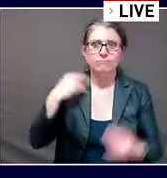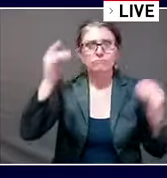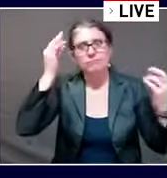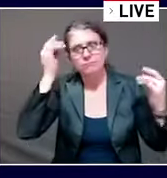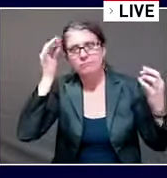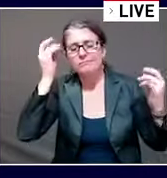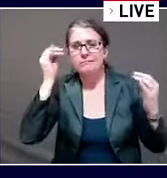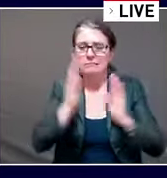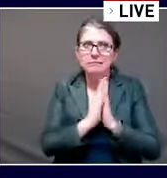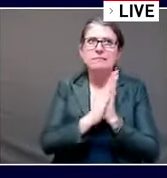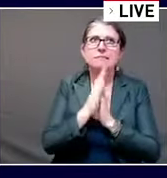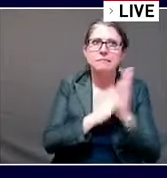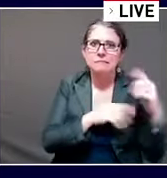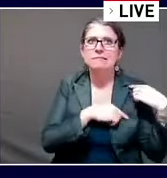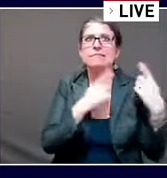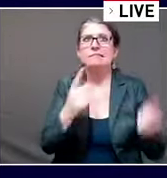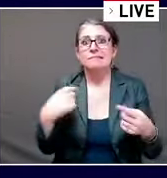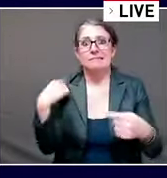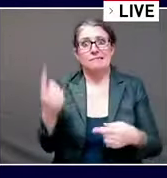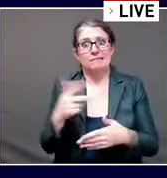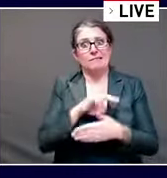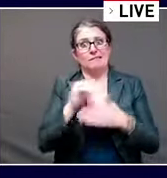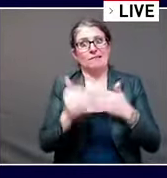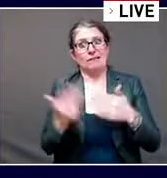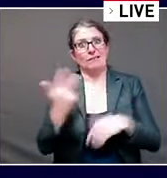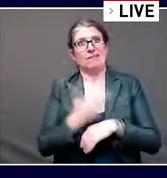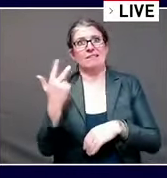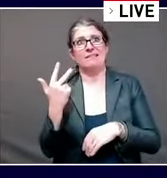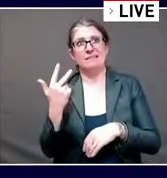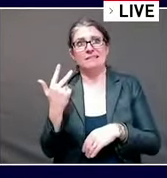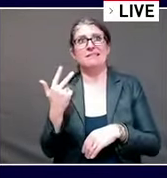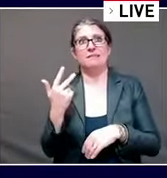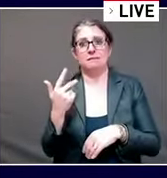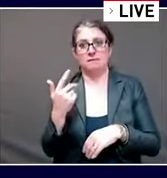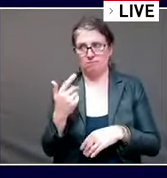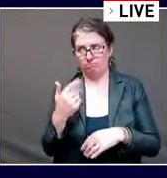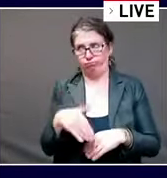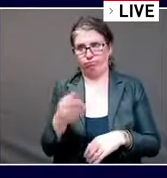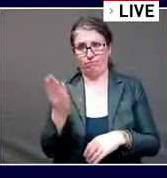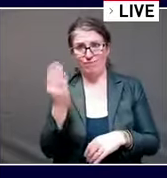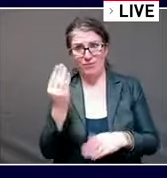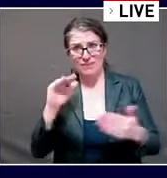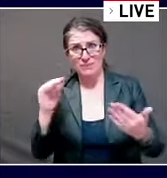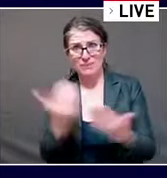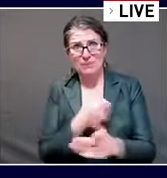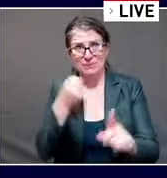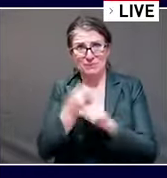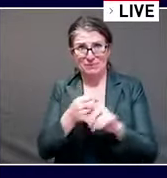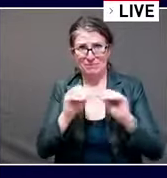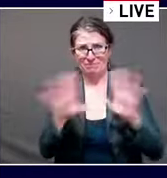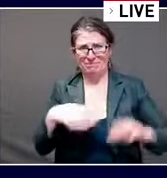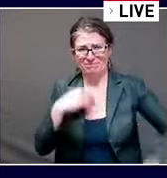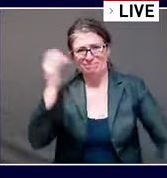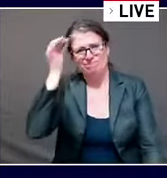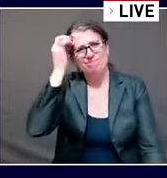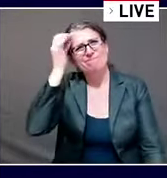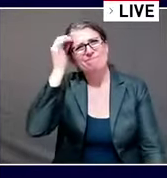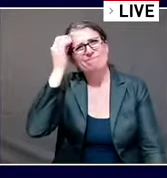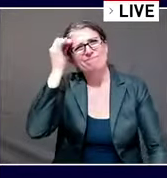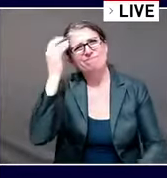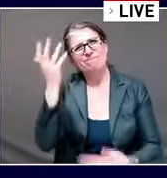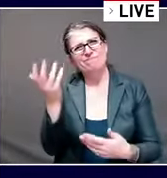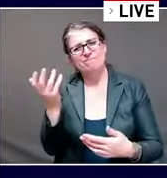14 outbreaks and trying to determine whether there's a common thread that runs through them. Previously, last week we